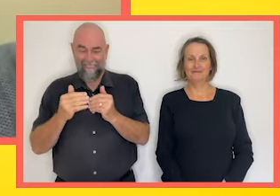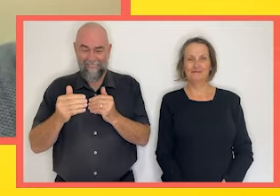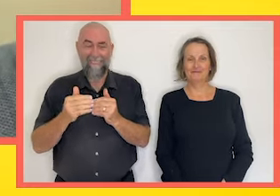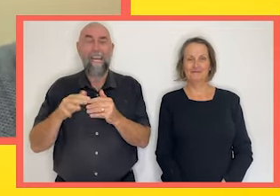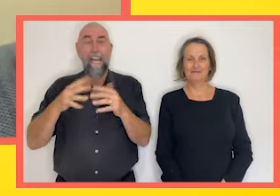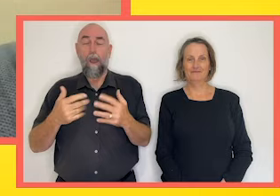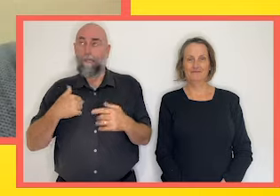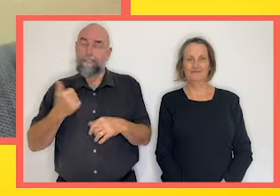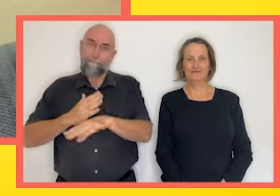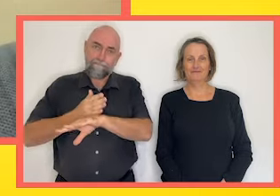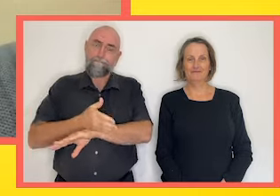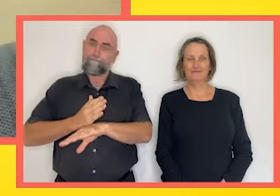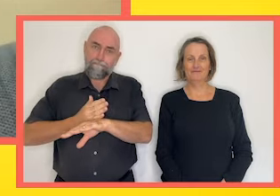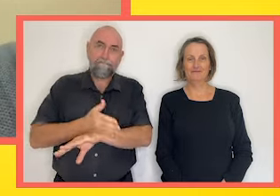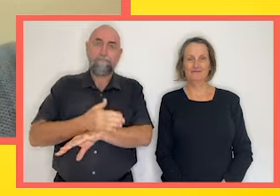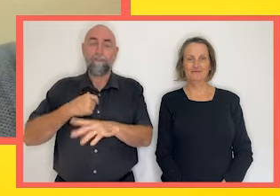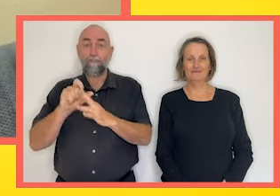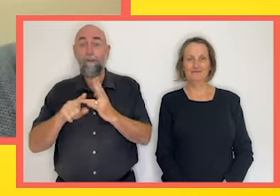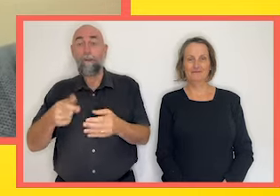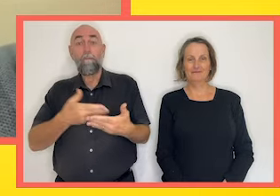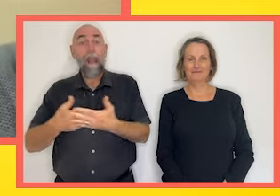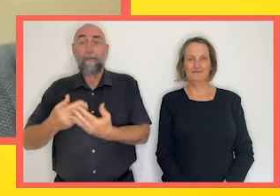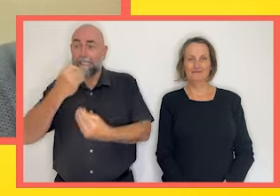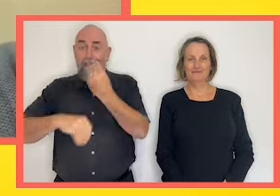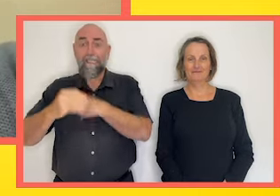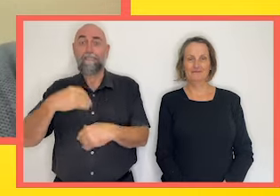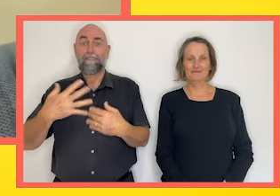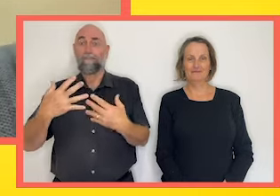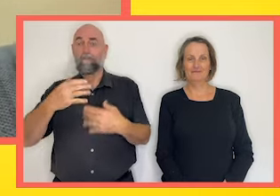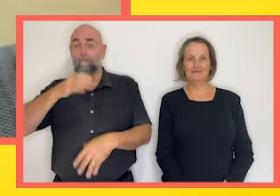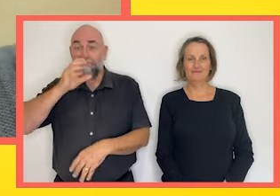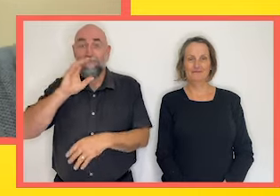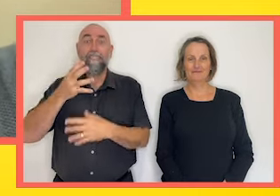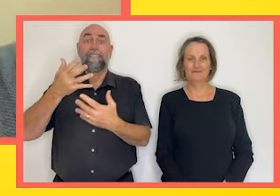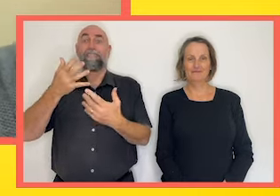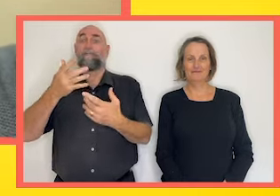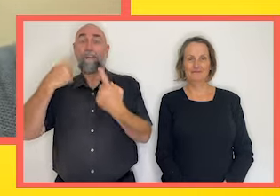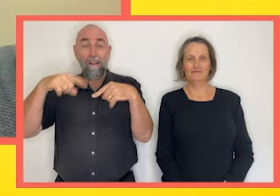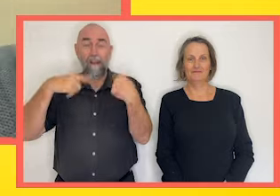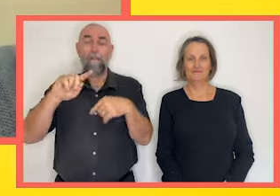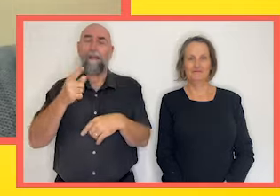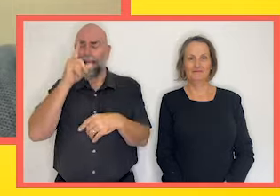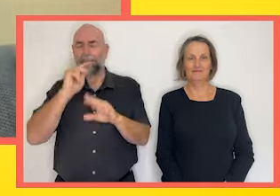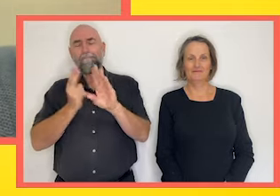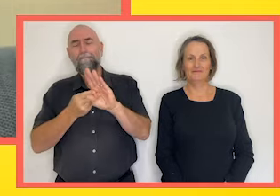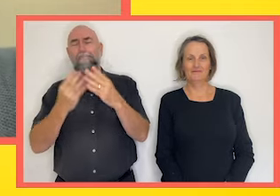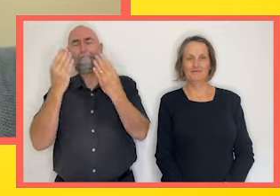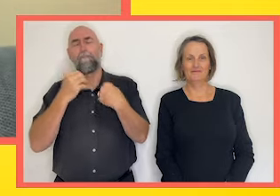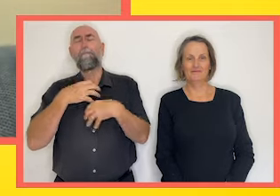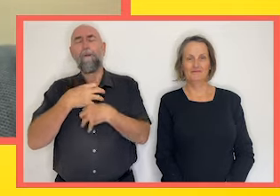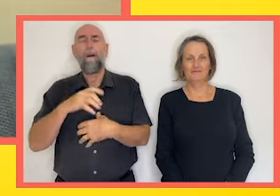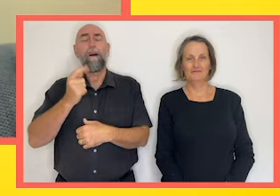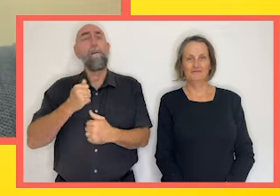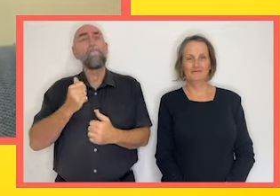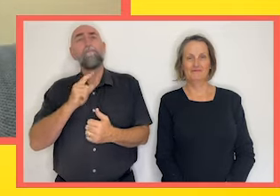they're doing everything that needs to be done, eating, drinking, crying, and they could do a little bit more sleeping. But besides that, I feel